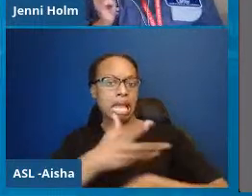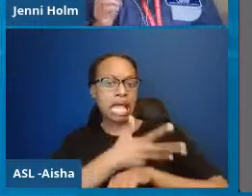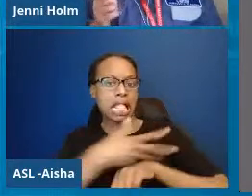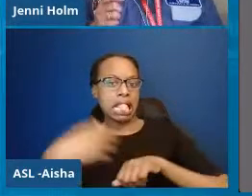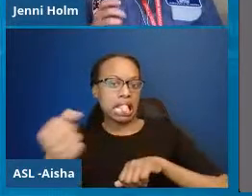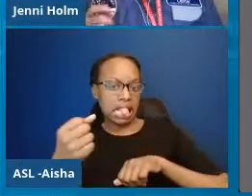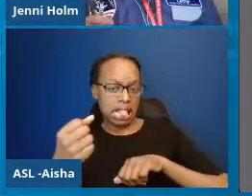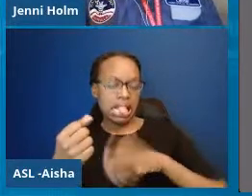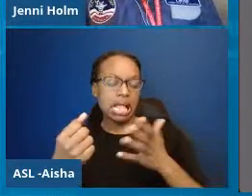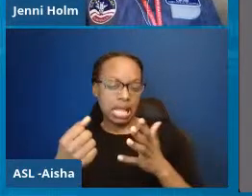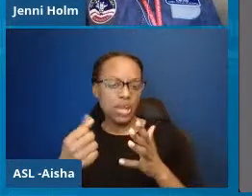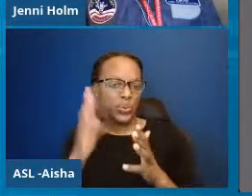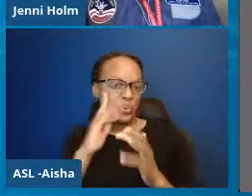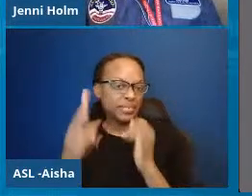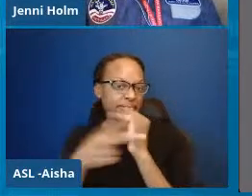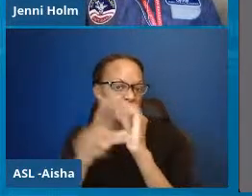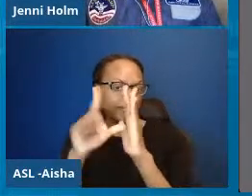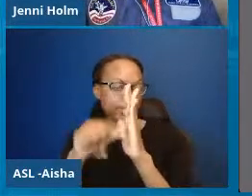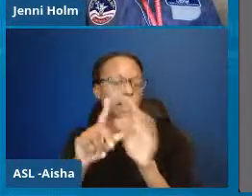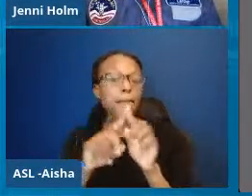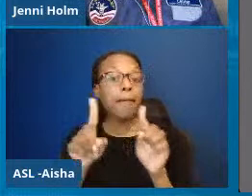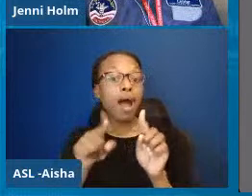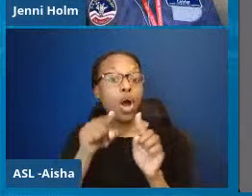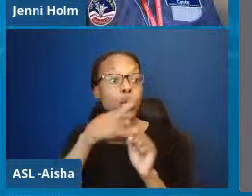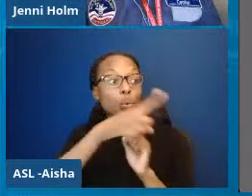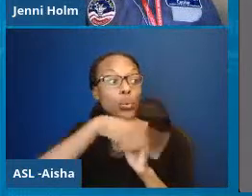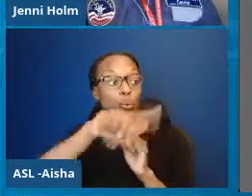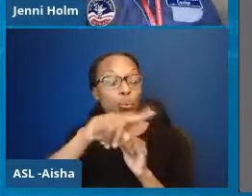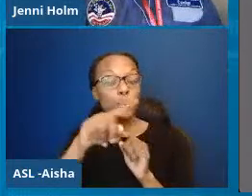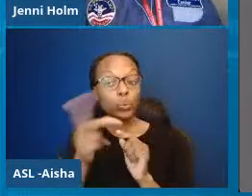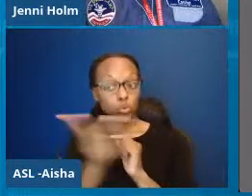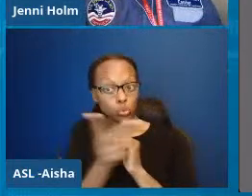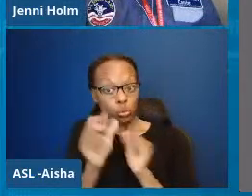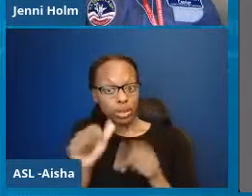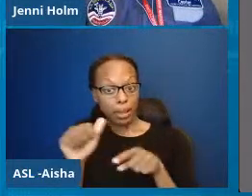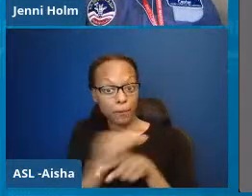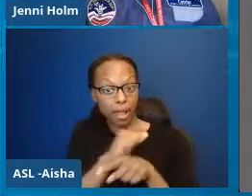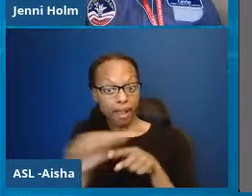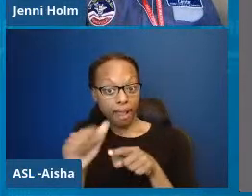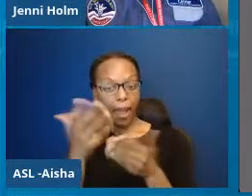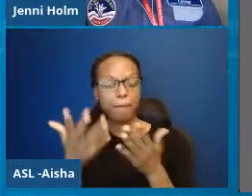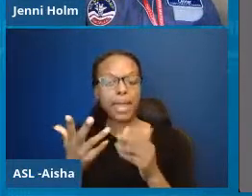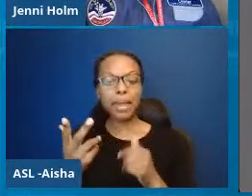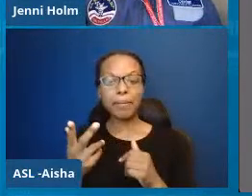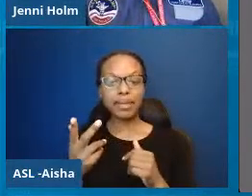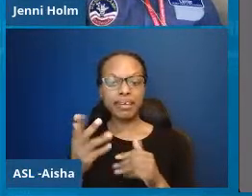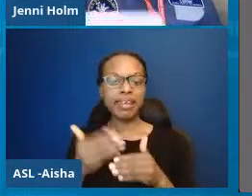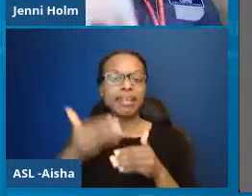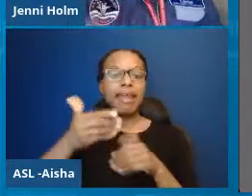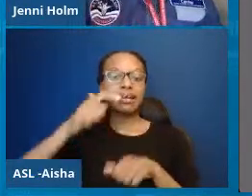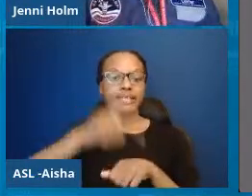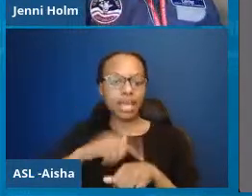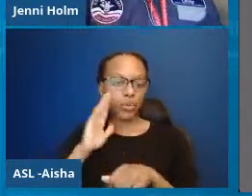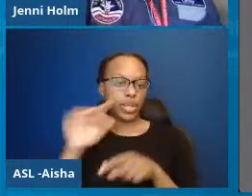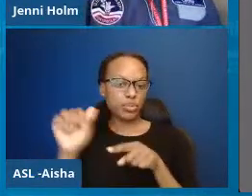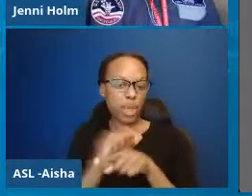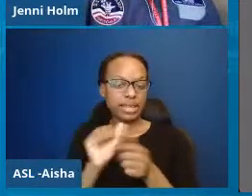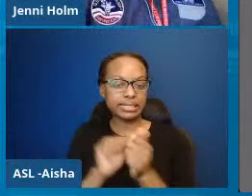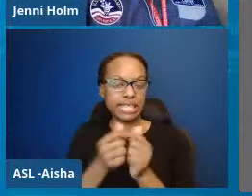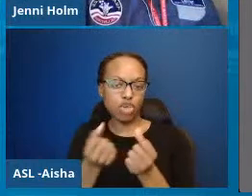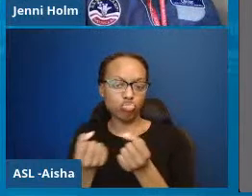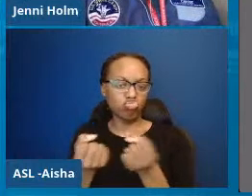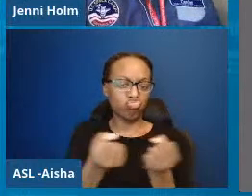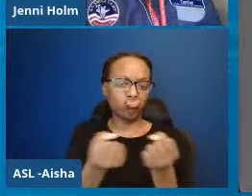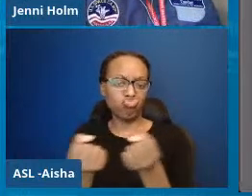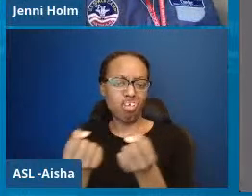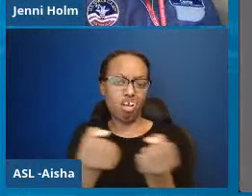to get to our other challenges. But I'd like you guys to practice, because maybe next time we meet up, we'll practice driving around moon buggies. And it's